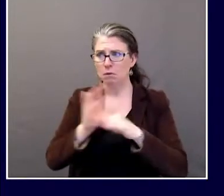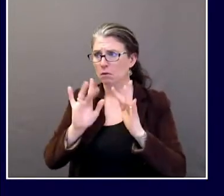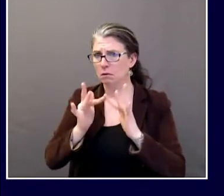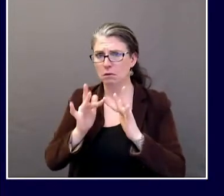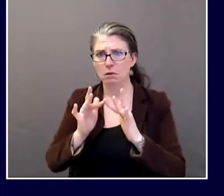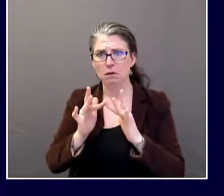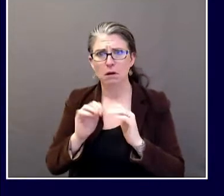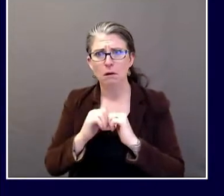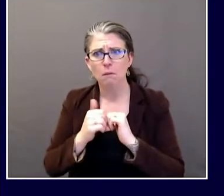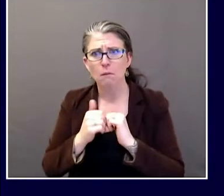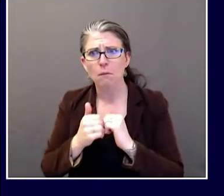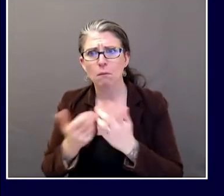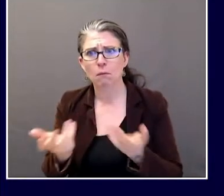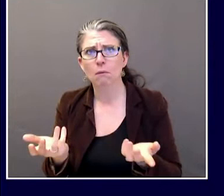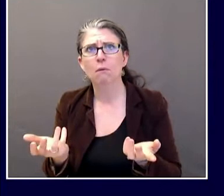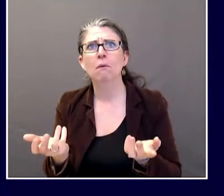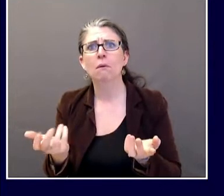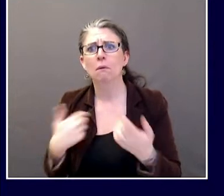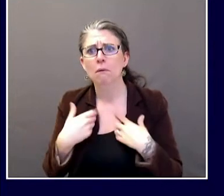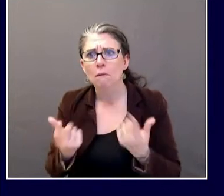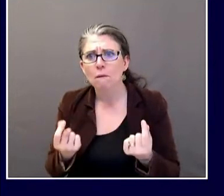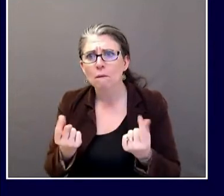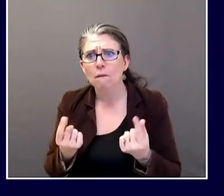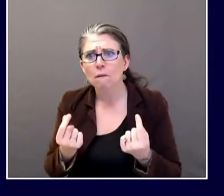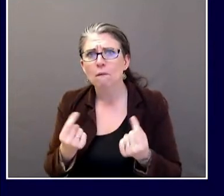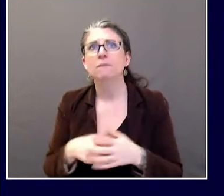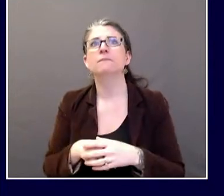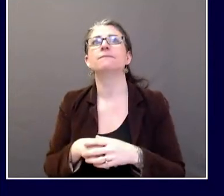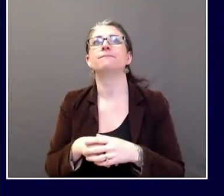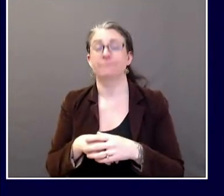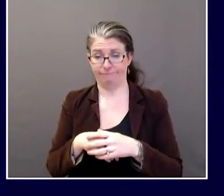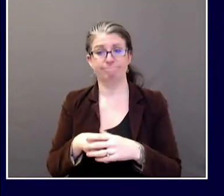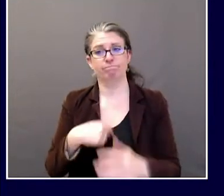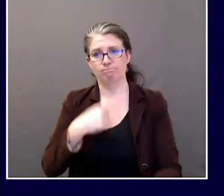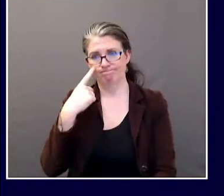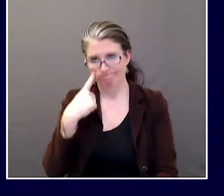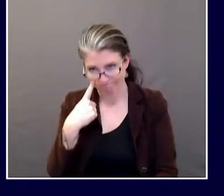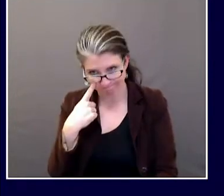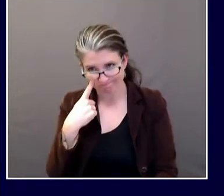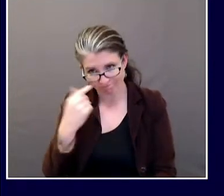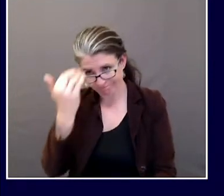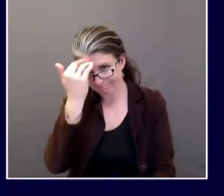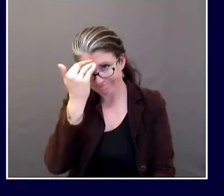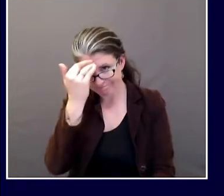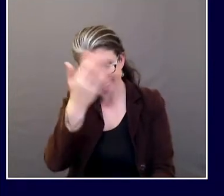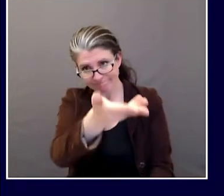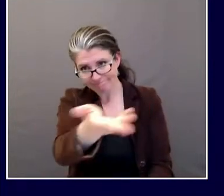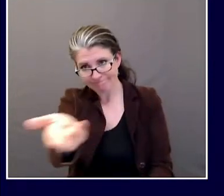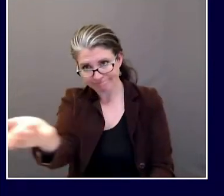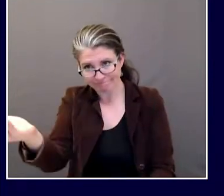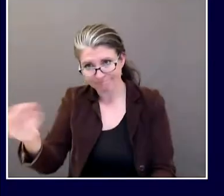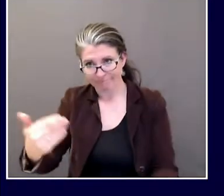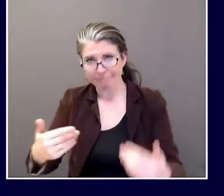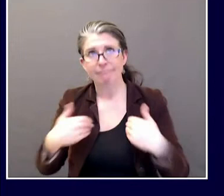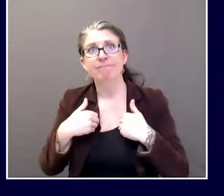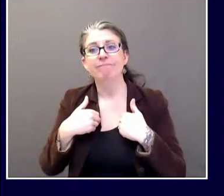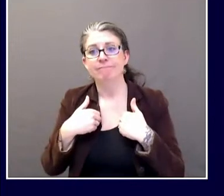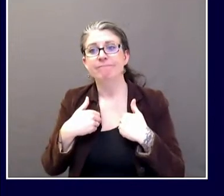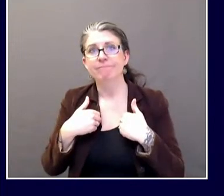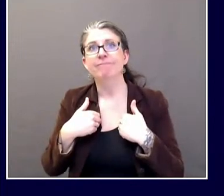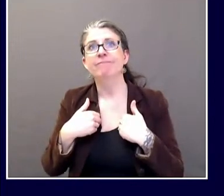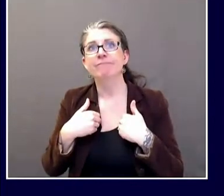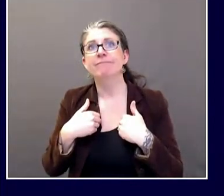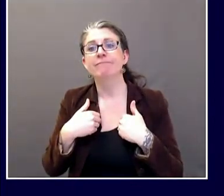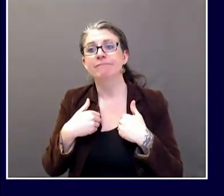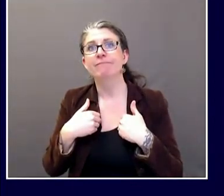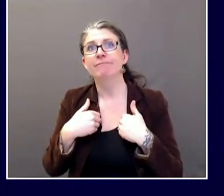be used by anybody, whether it's you yourself that's calling to set up an appointment for you and your spouse, or maybe you're calling to